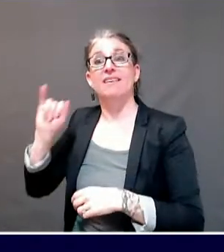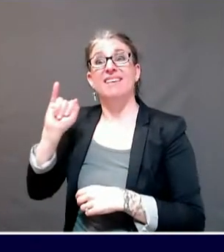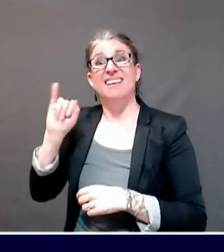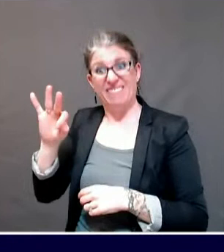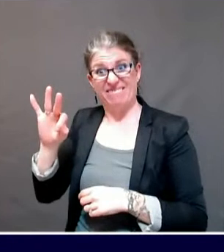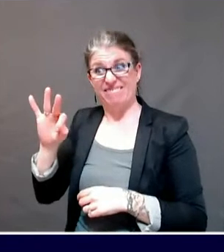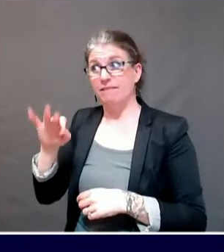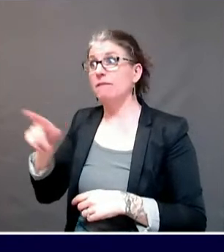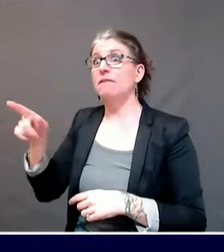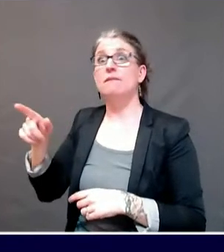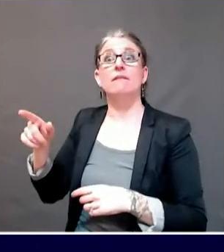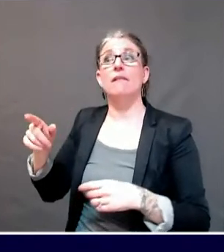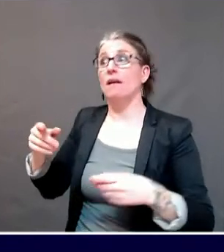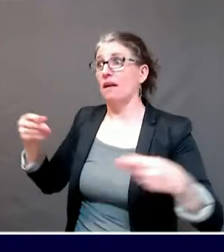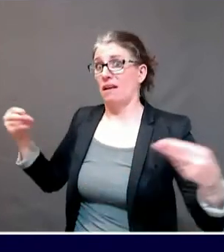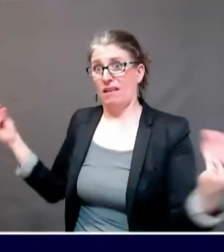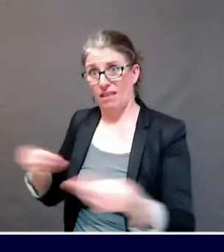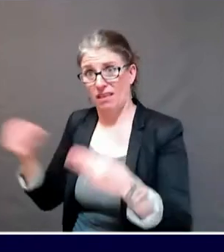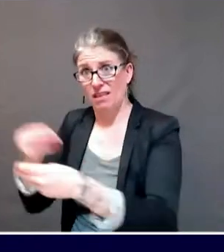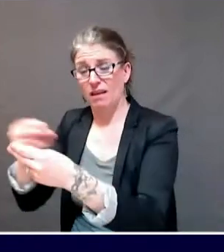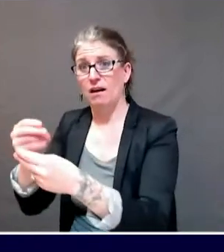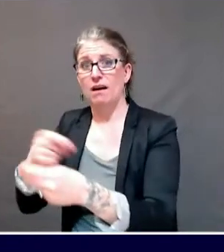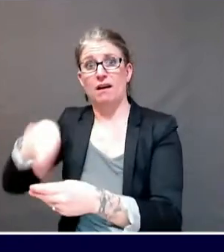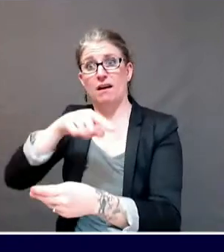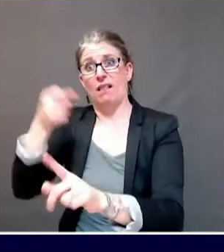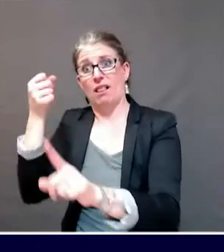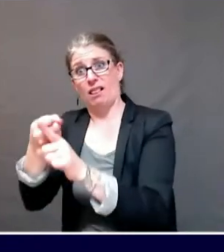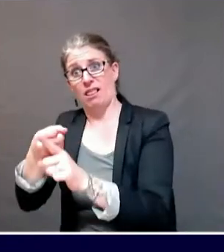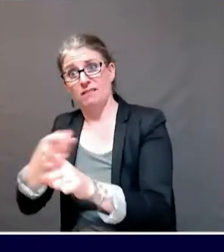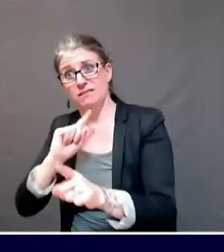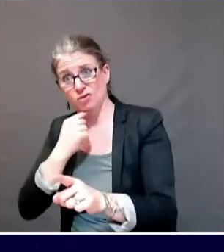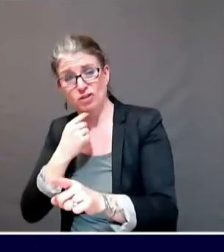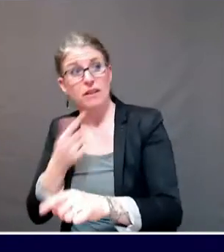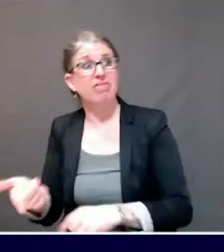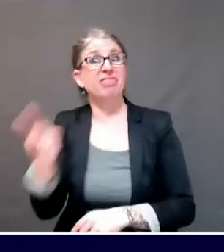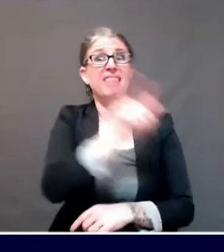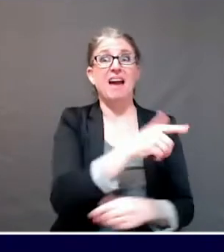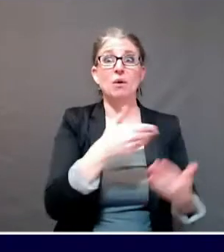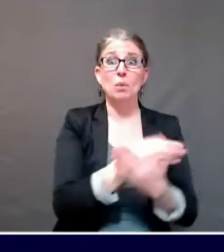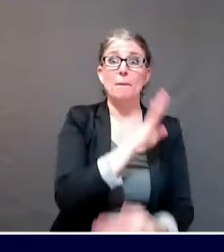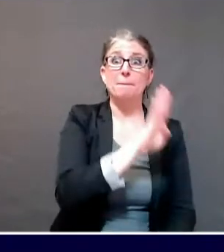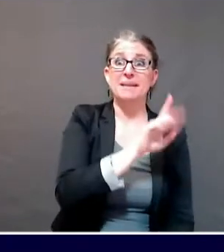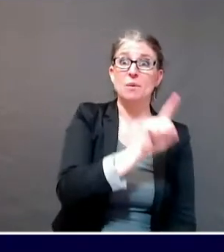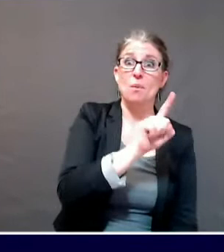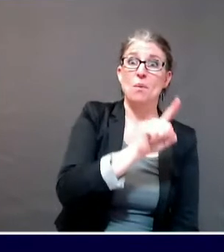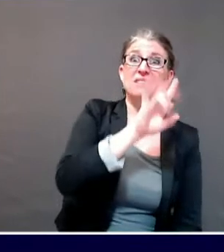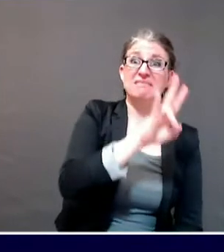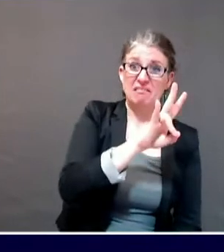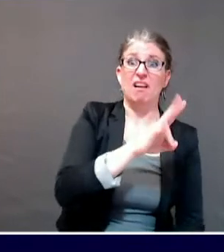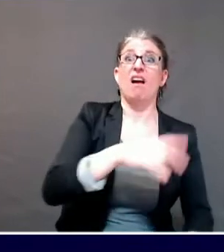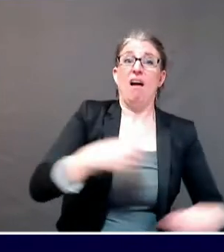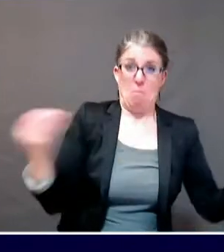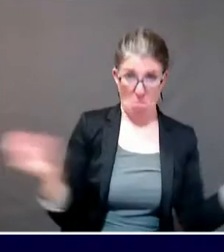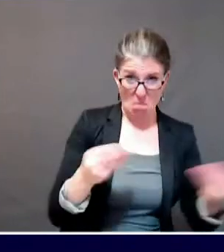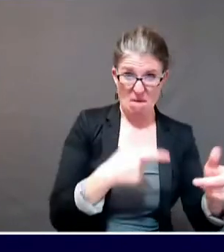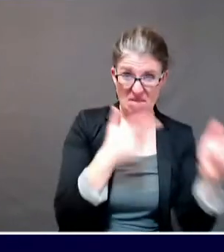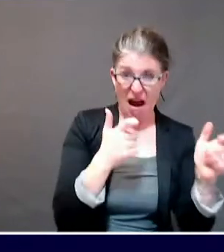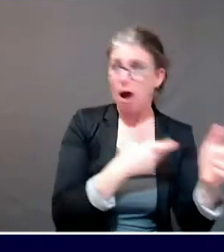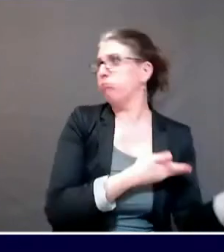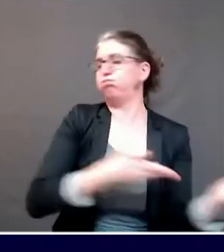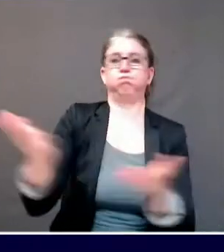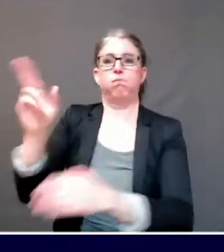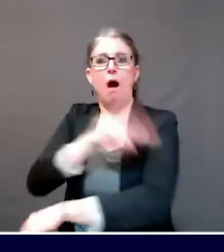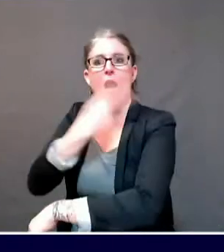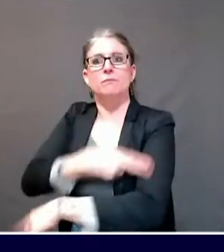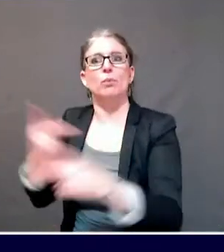suffering in our communities as well as continue to prevent challenges to our healthcare systems.